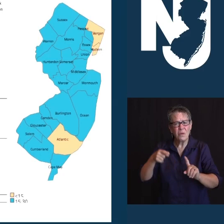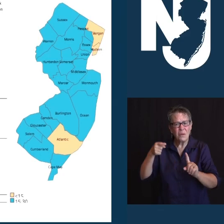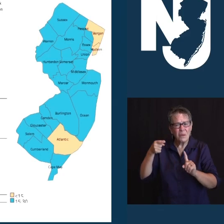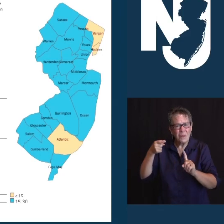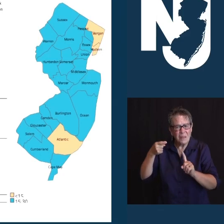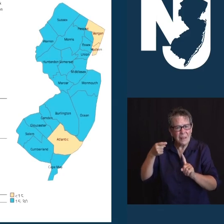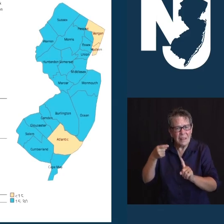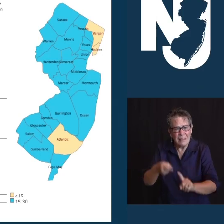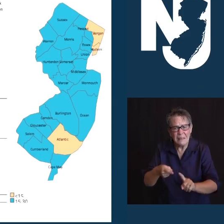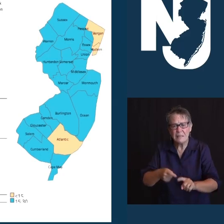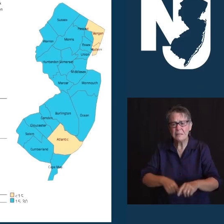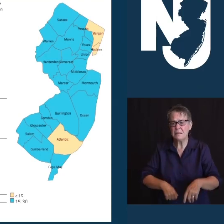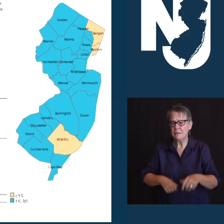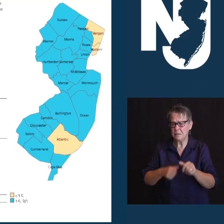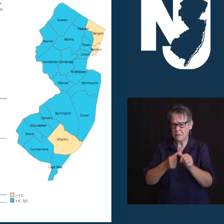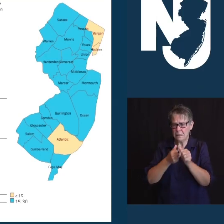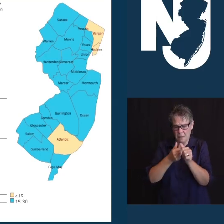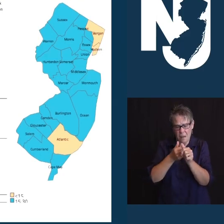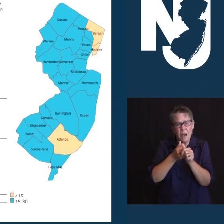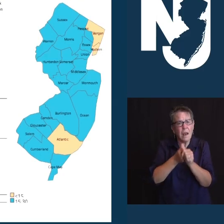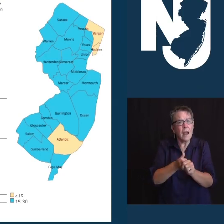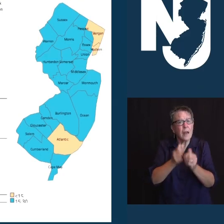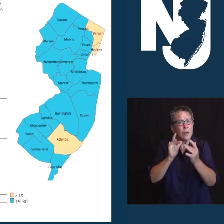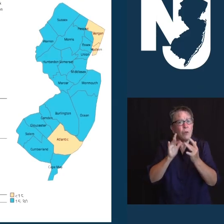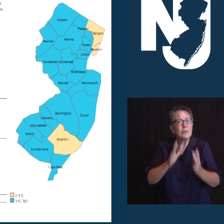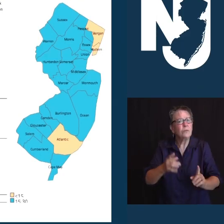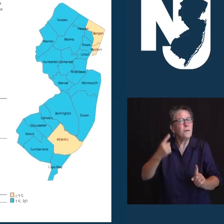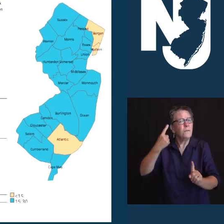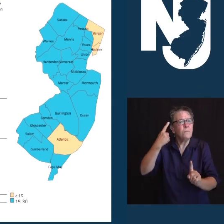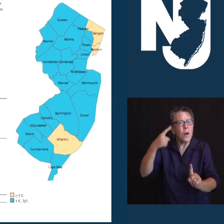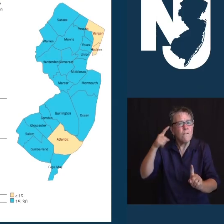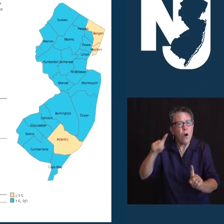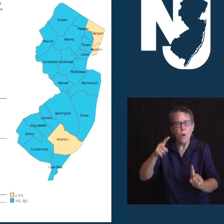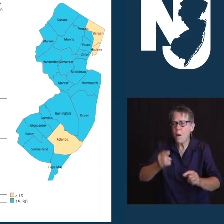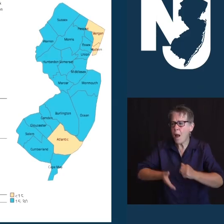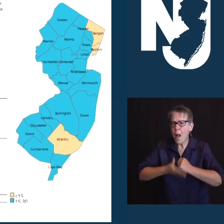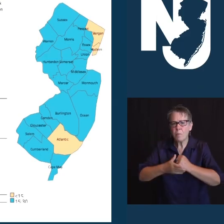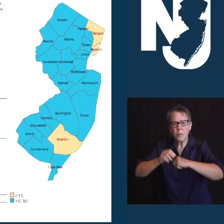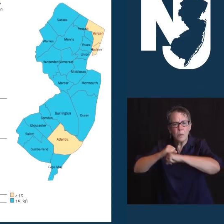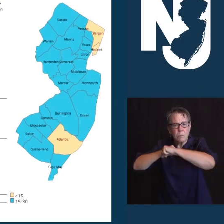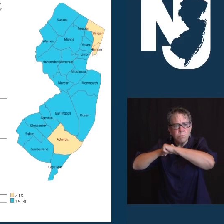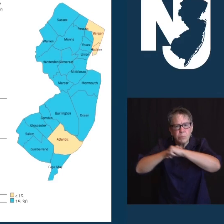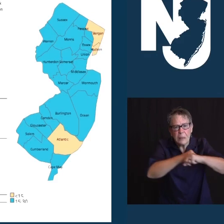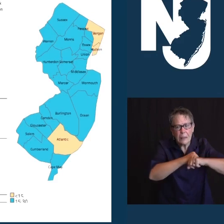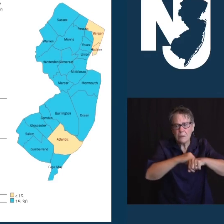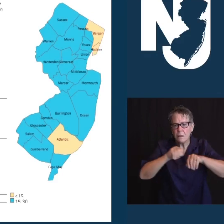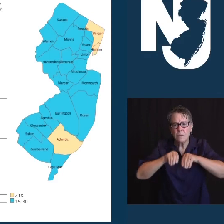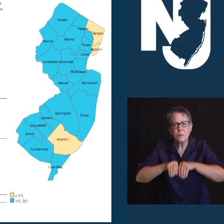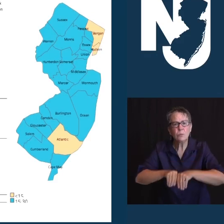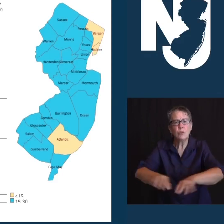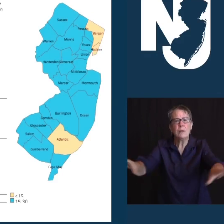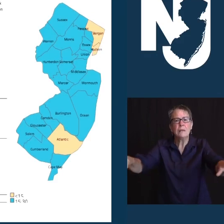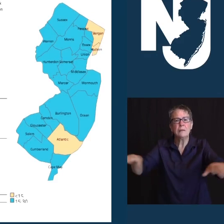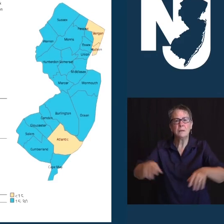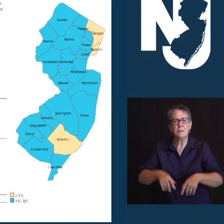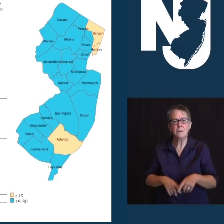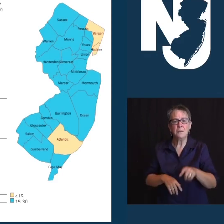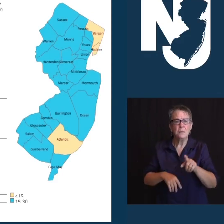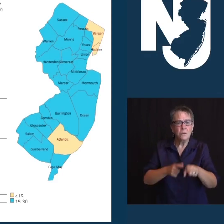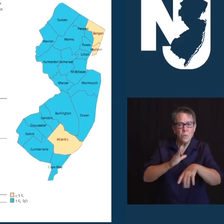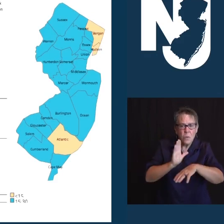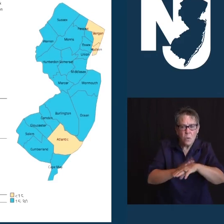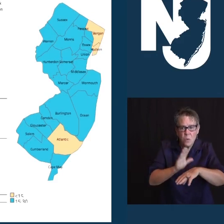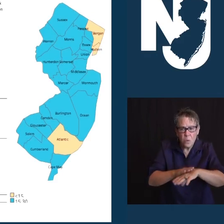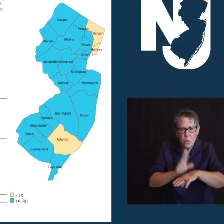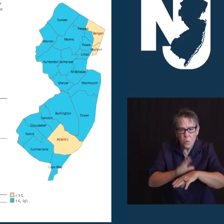health. They care about protecting you and your family and your friends. This is not about a witch